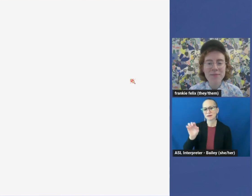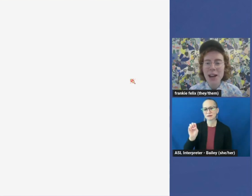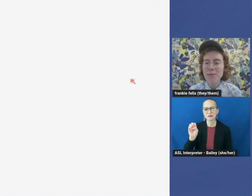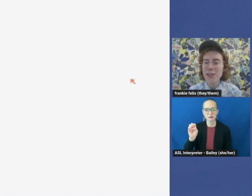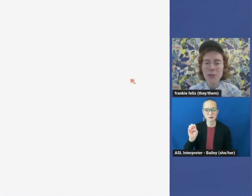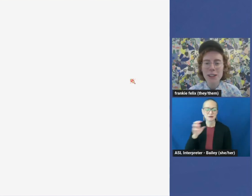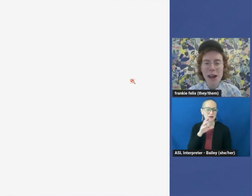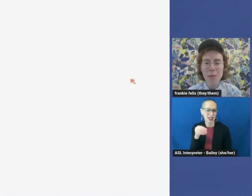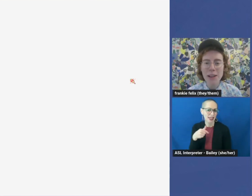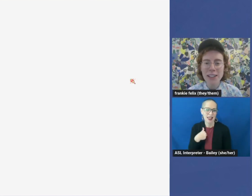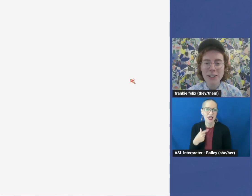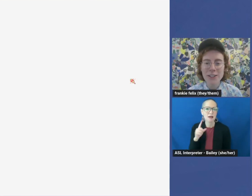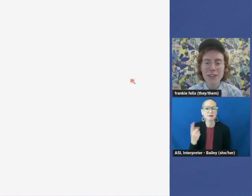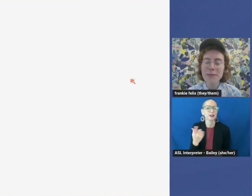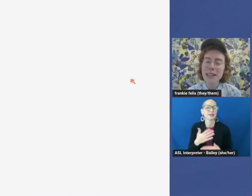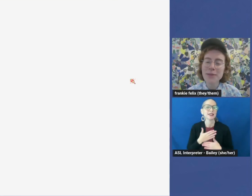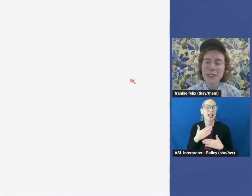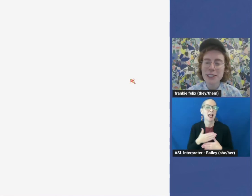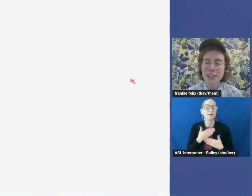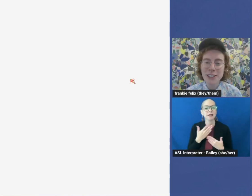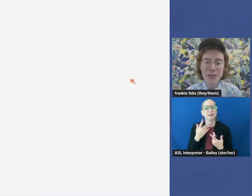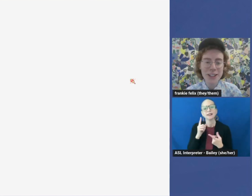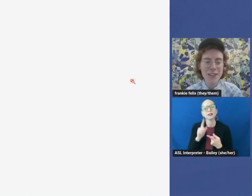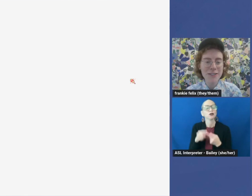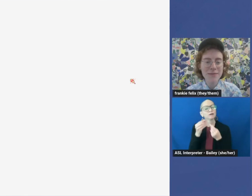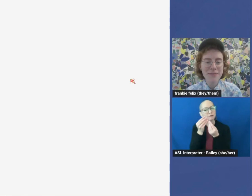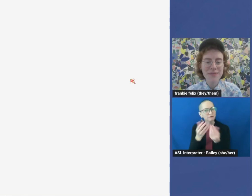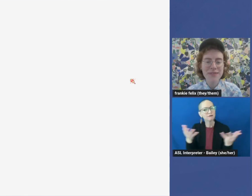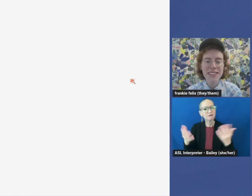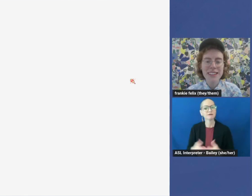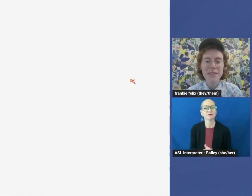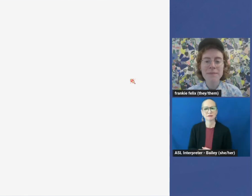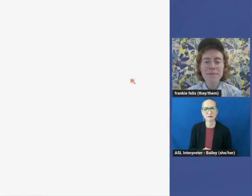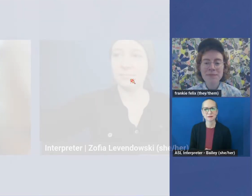I'm just really happy to have been able to share this with you.